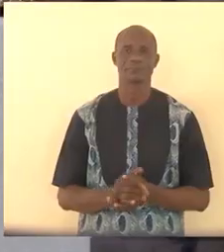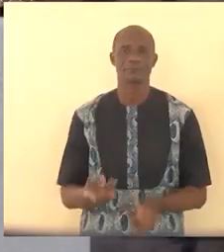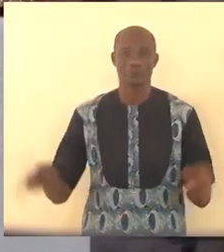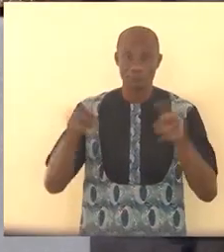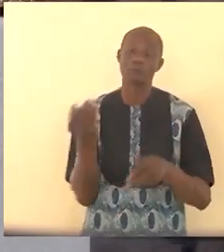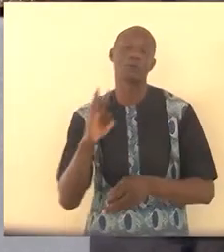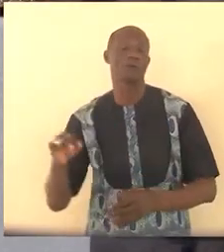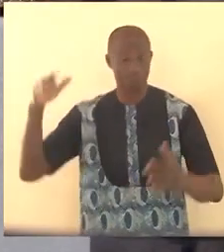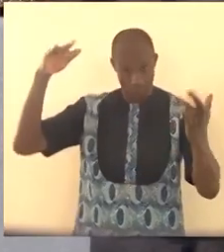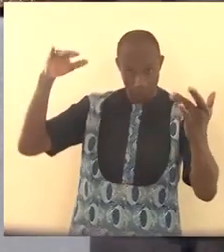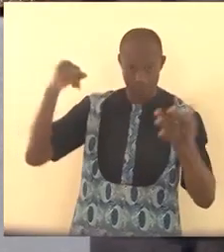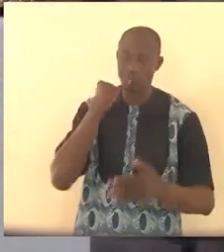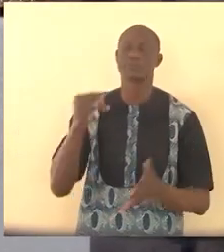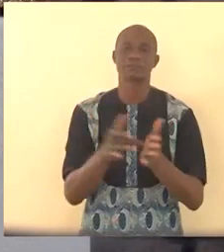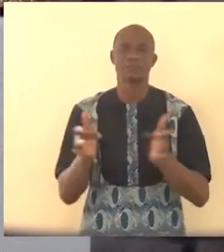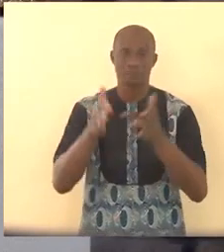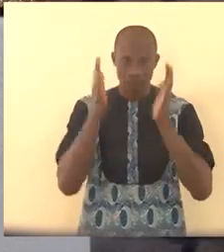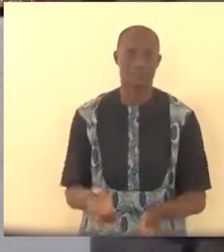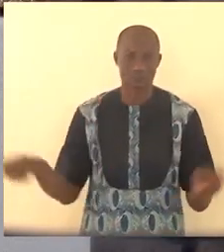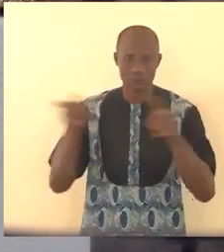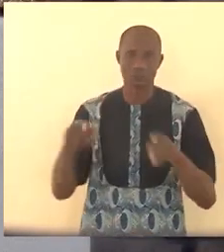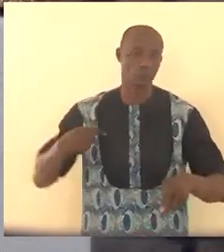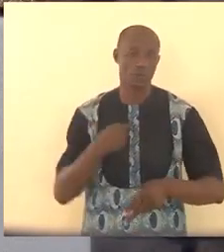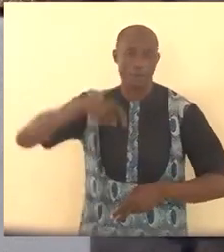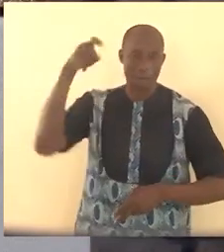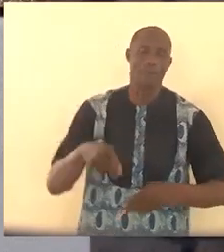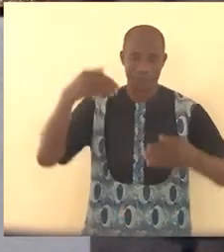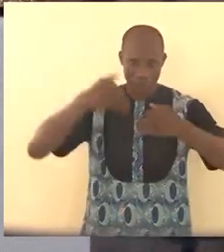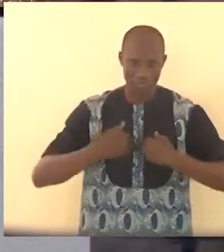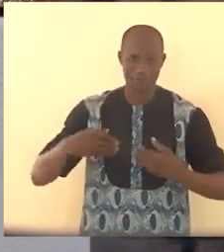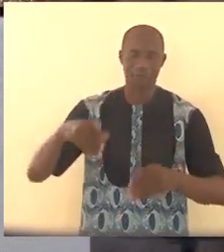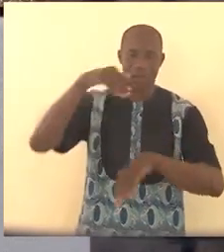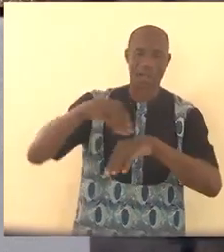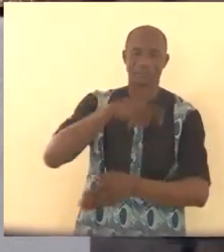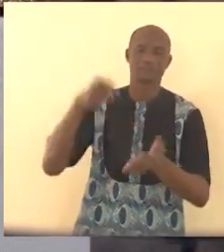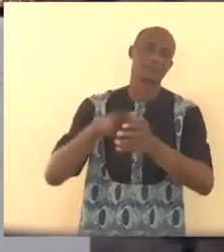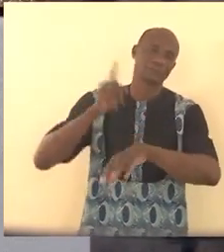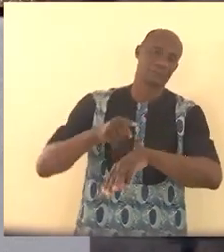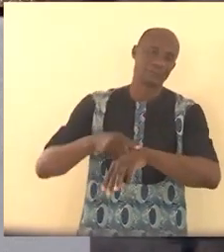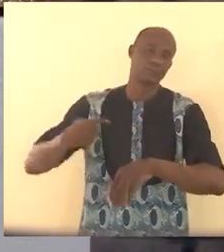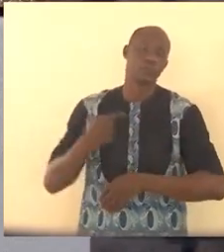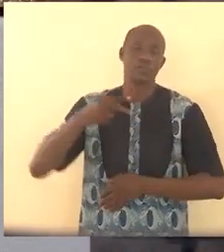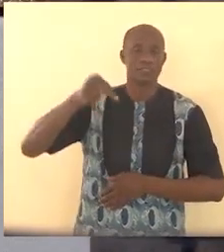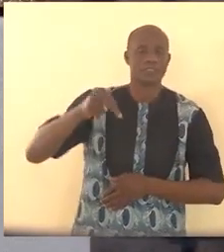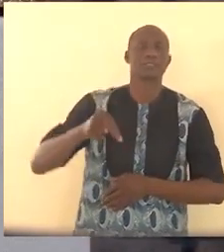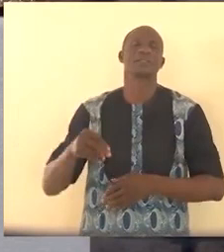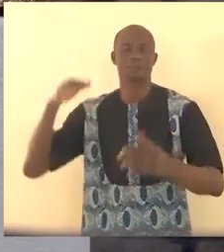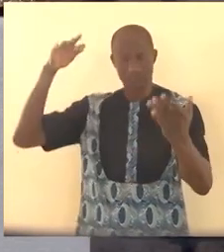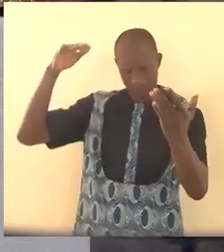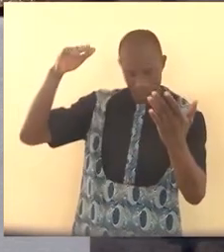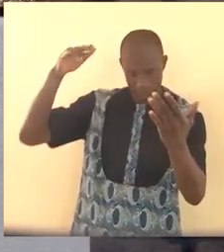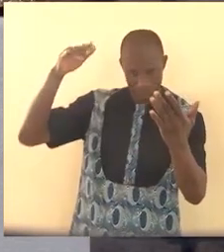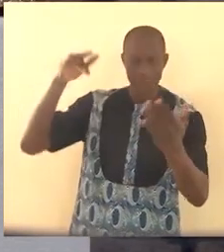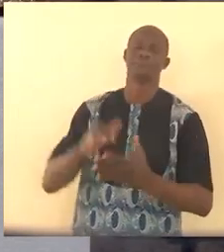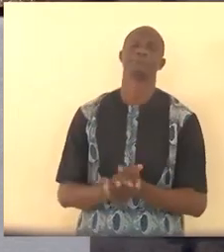The virtue of hope is a Christian virtue we must cultivate at this time. At this time, we need what?